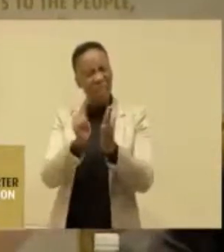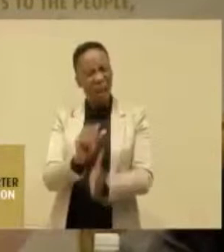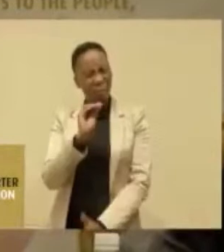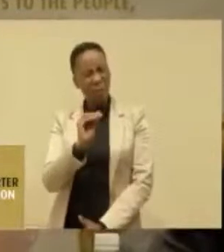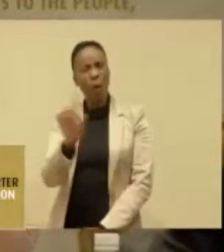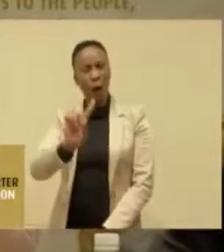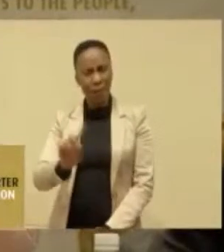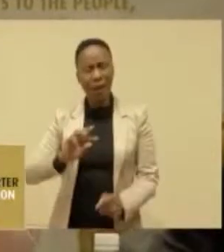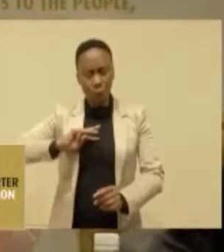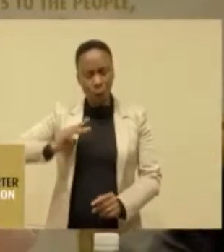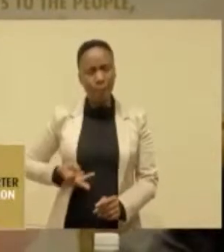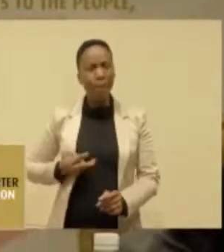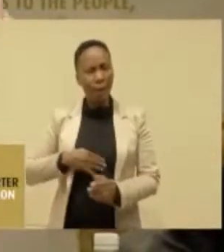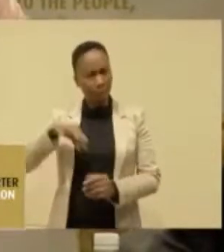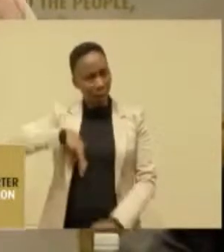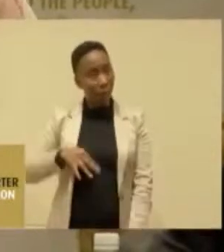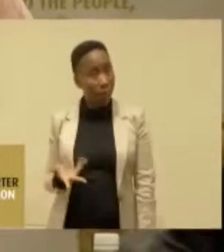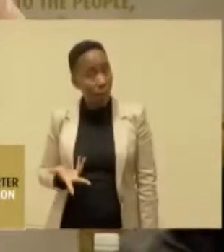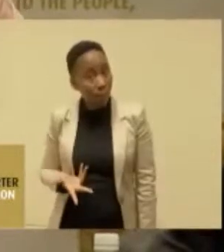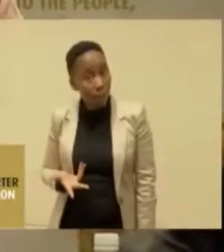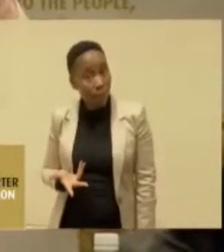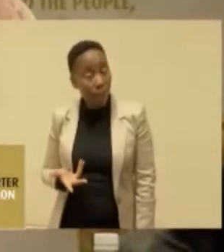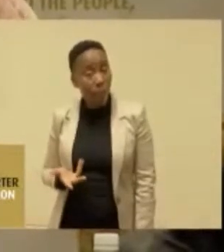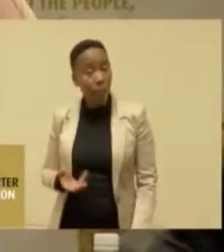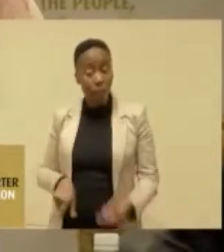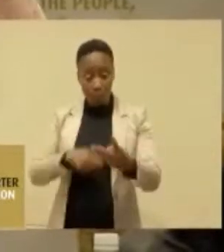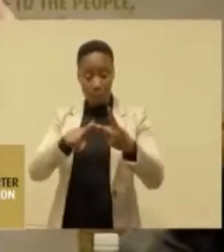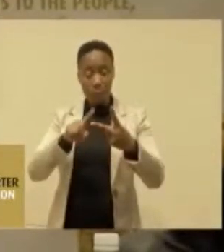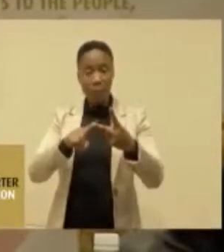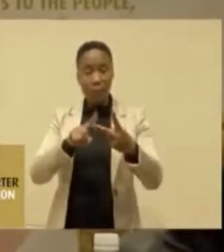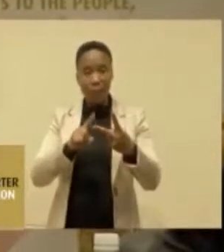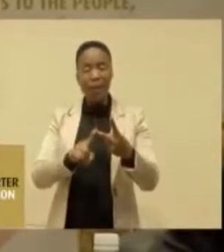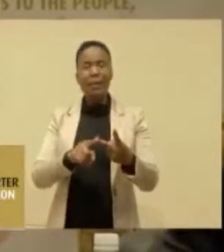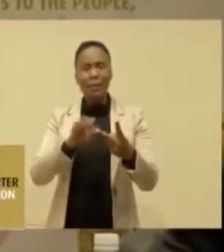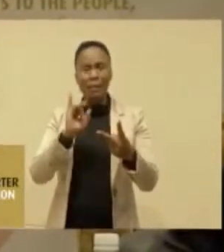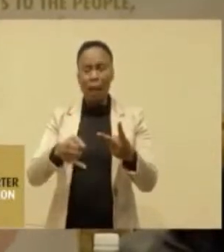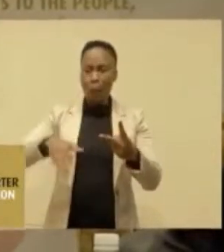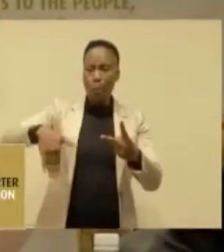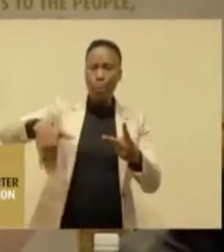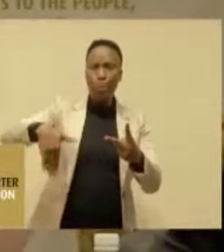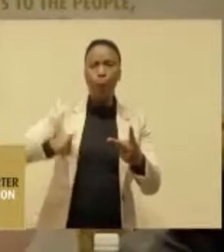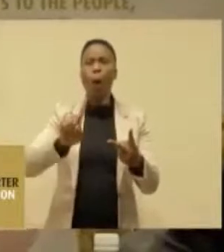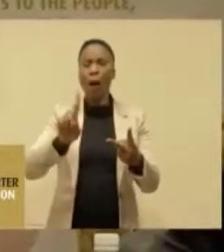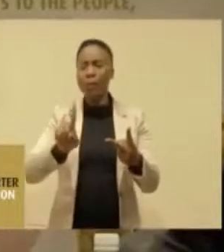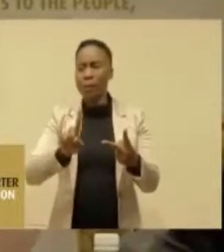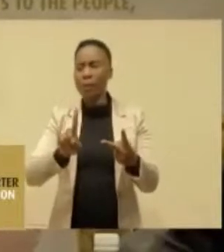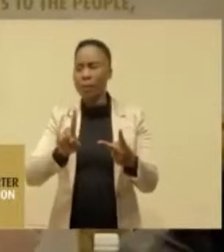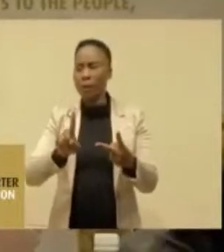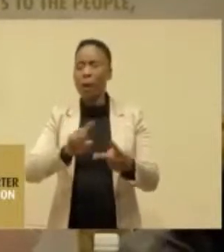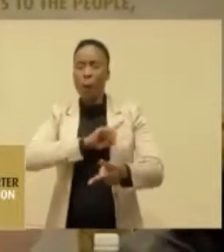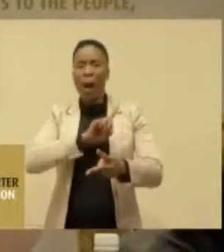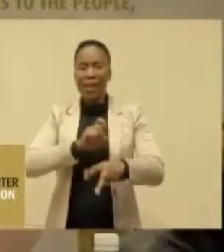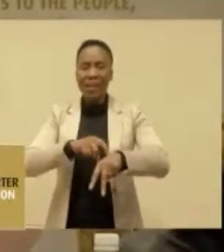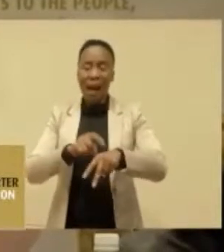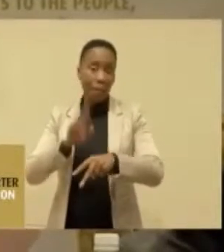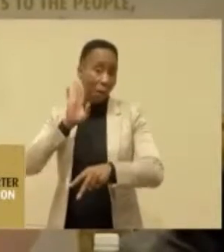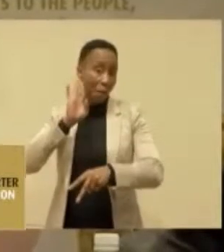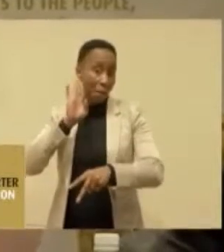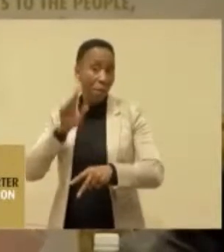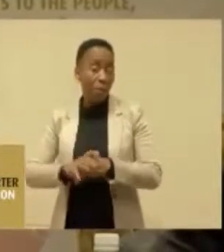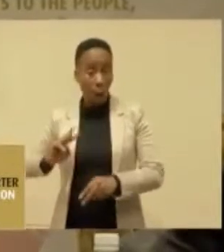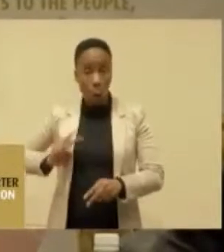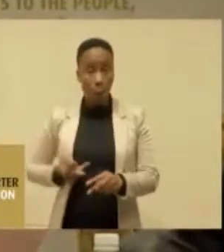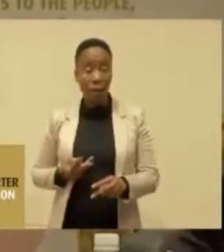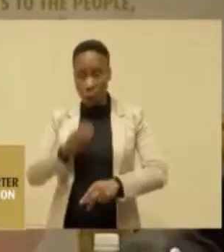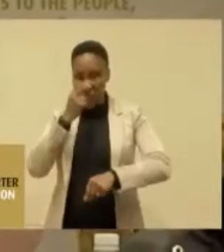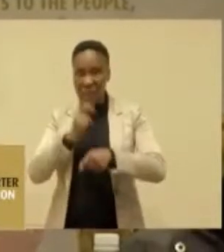benefiting a woman and what is it that is still impeding because we when we listen to the woman many women came